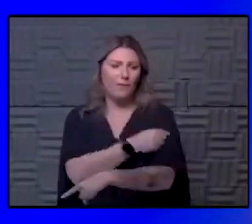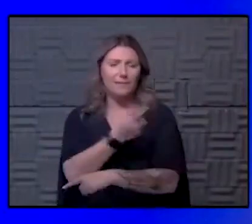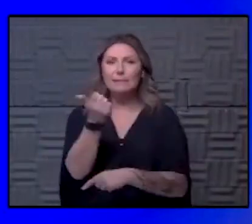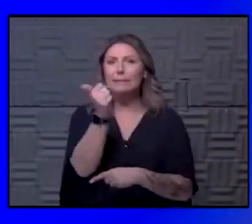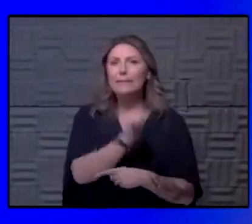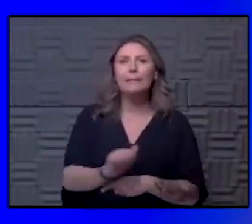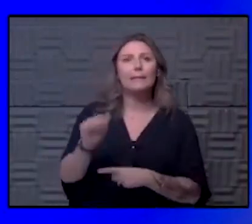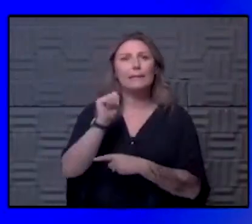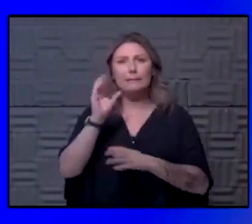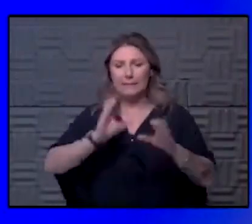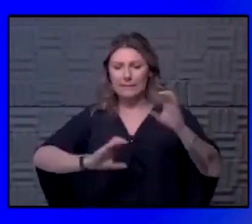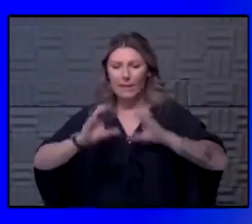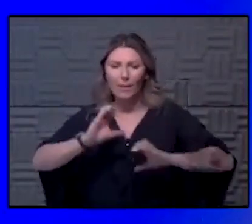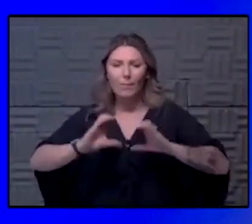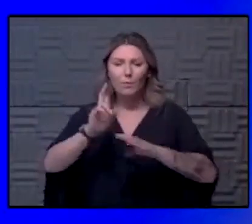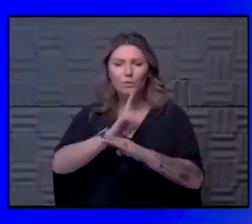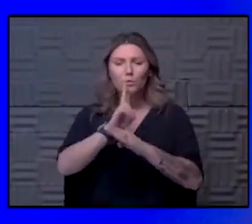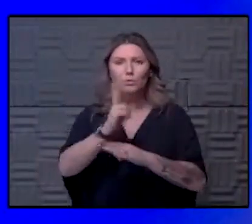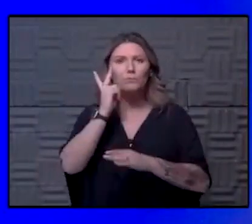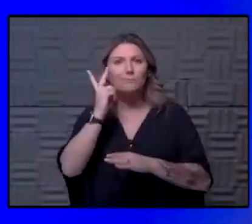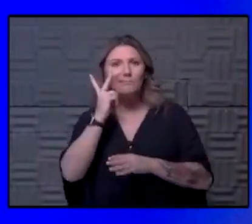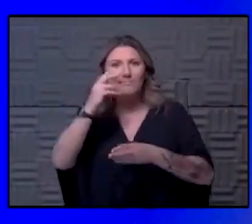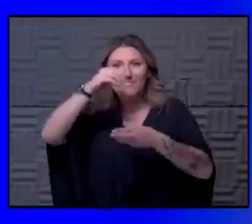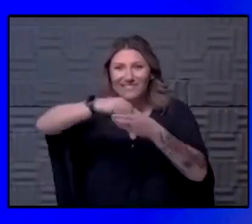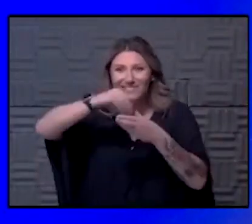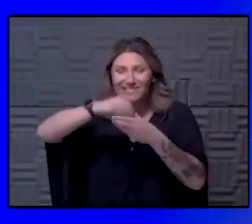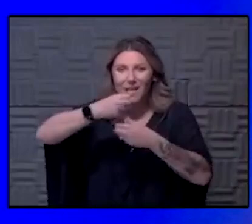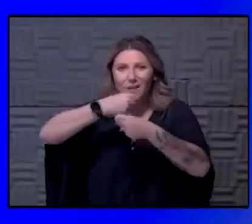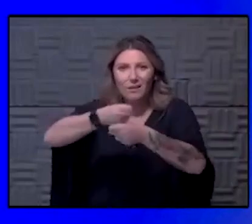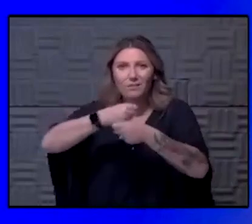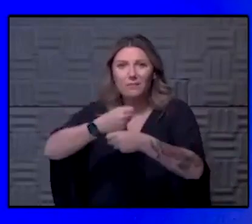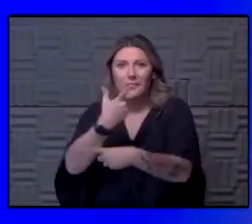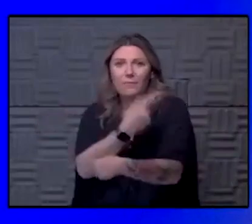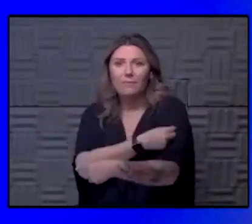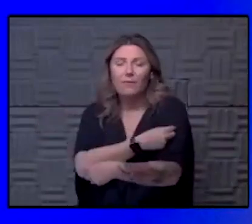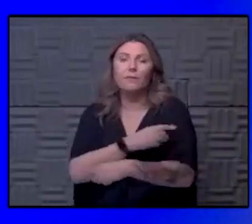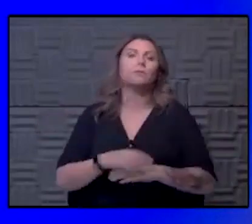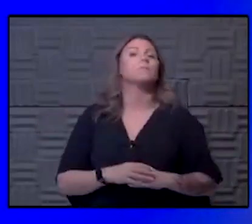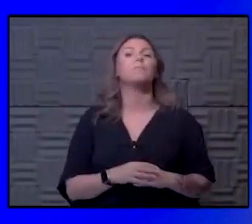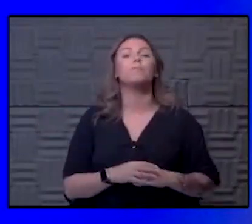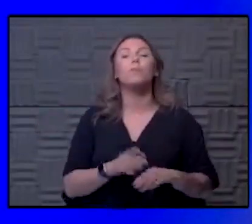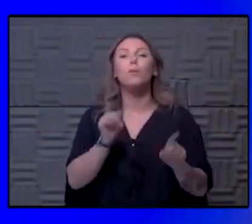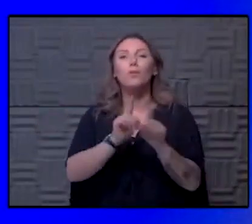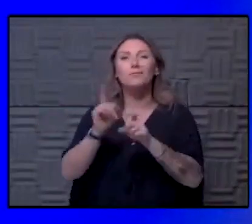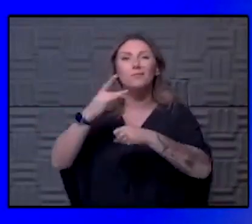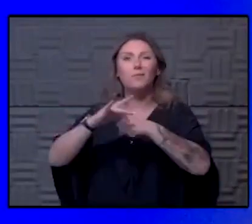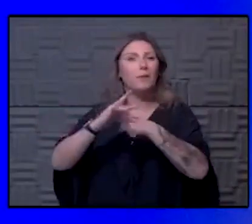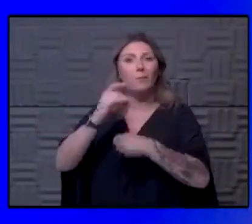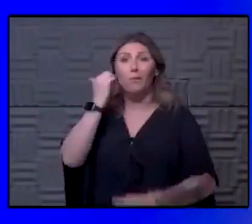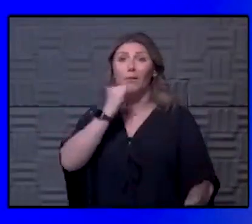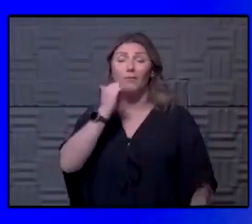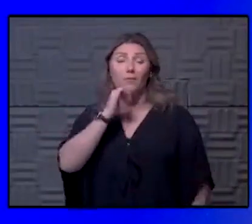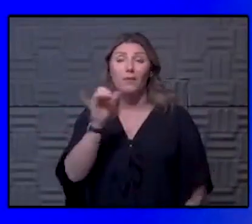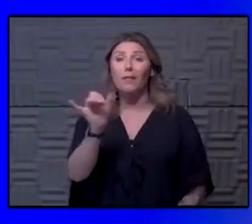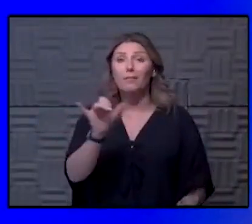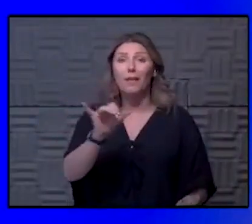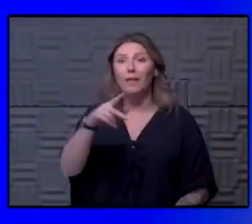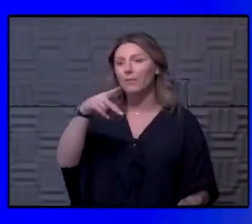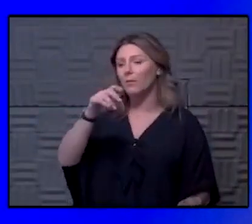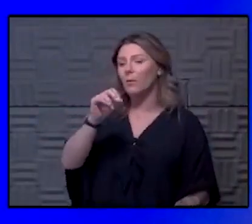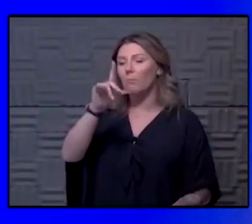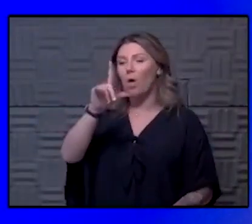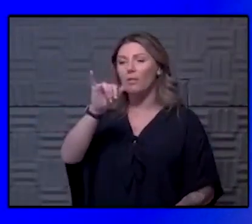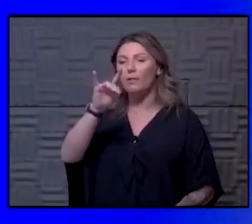these chemicals which we have seen in the vaccine, and they are available to us on a daily basis, such as the